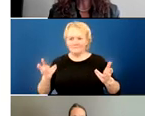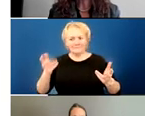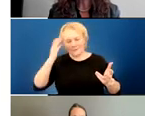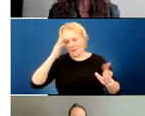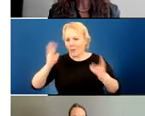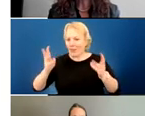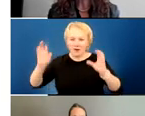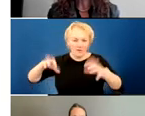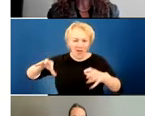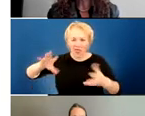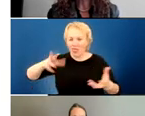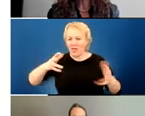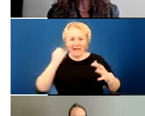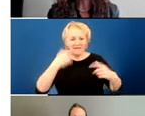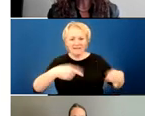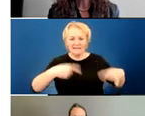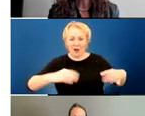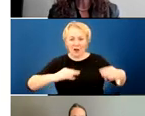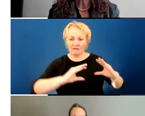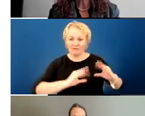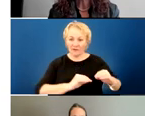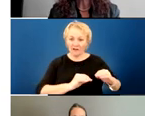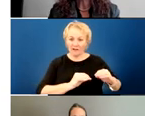you get a flat tire, being able to fix that tire